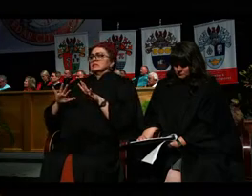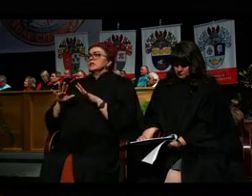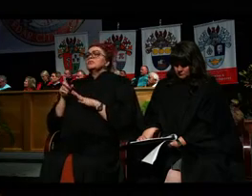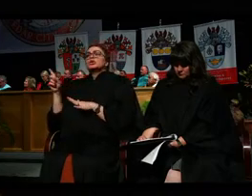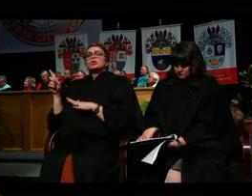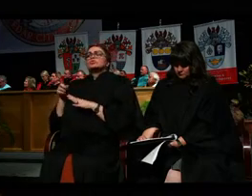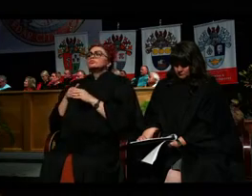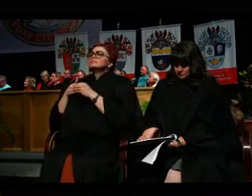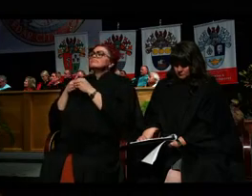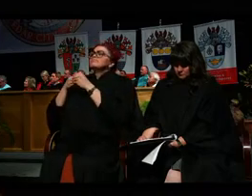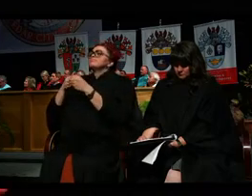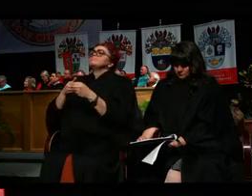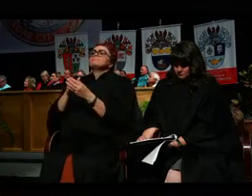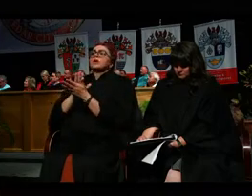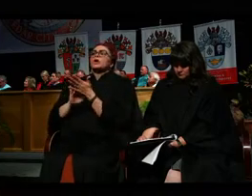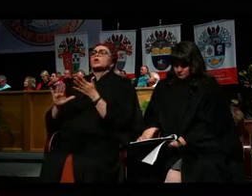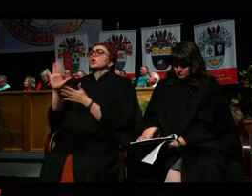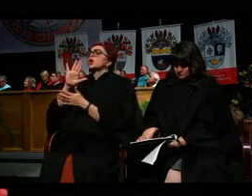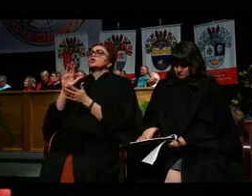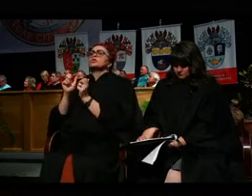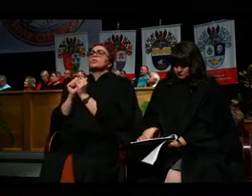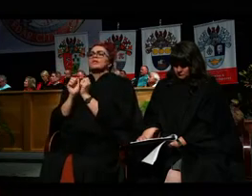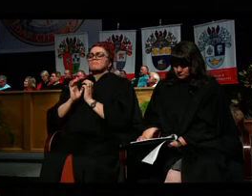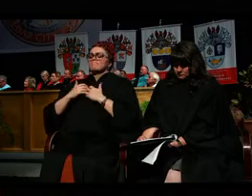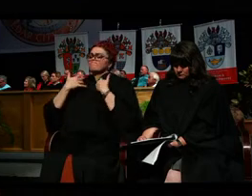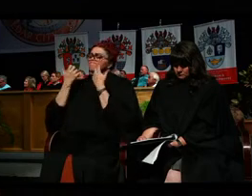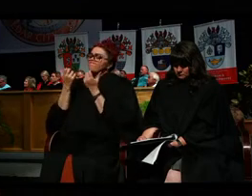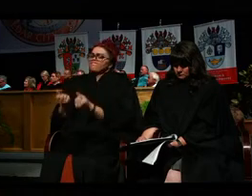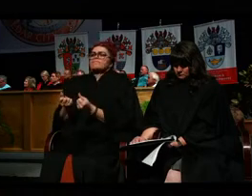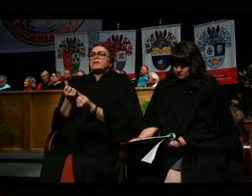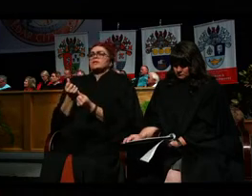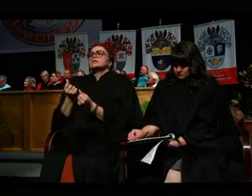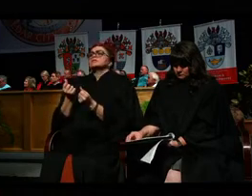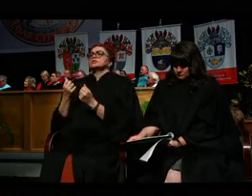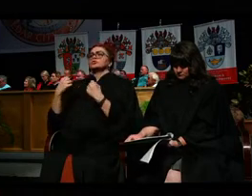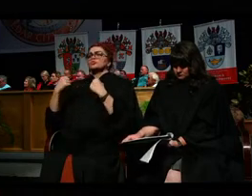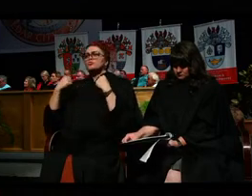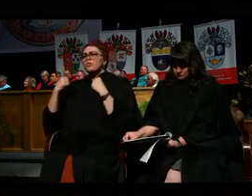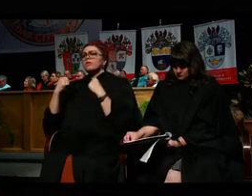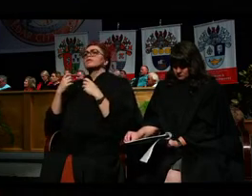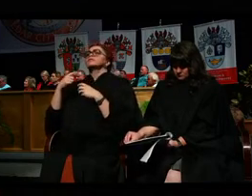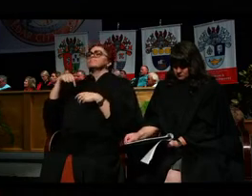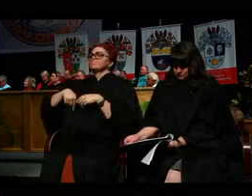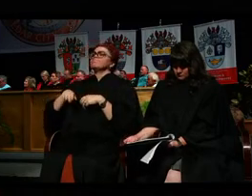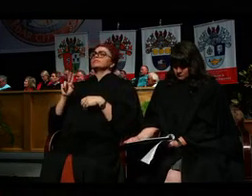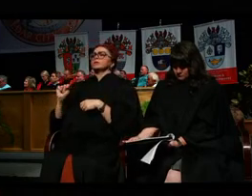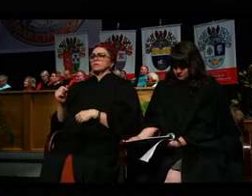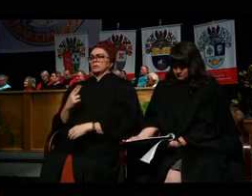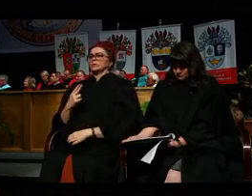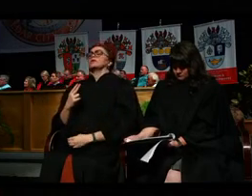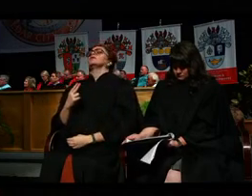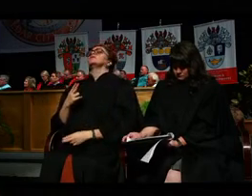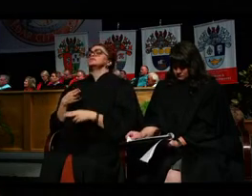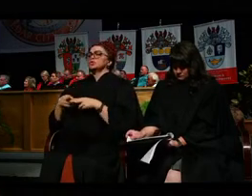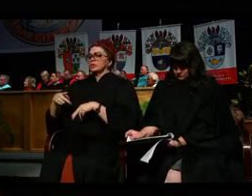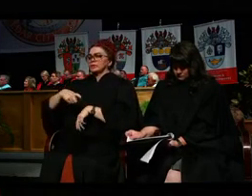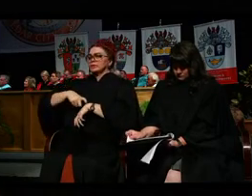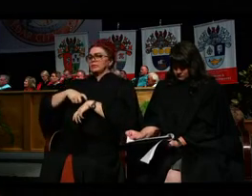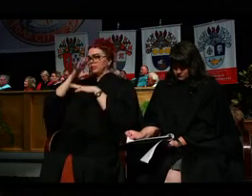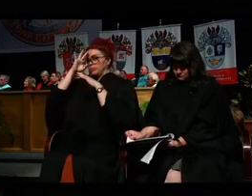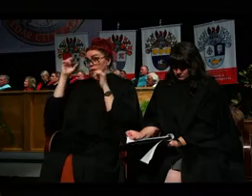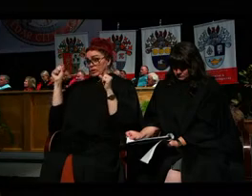the university with confidence and strength as interim president. Southern Utah